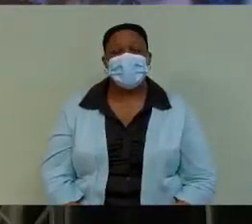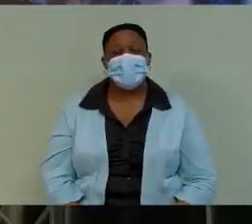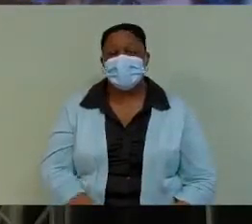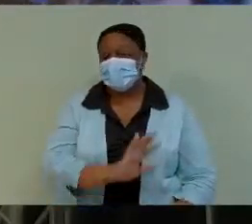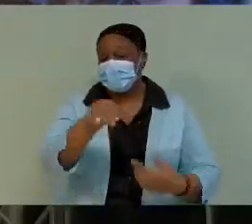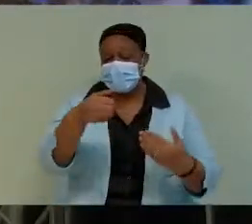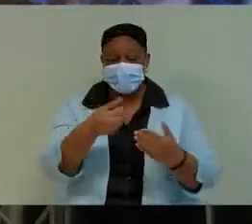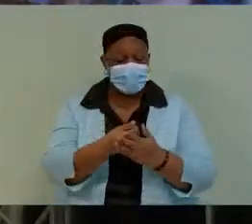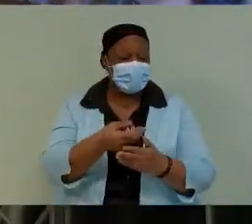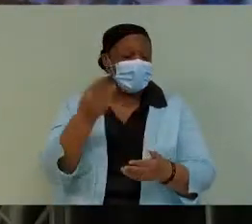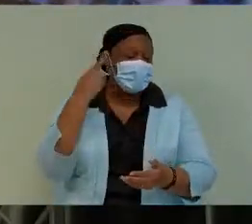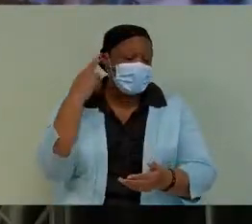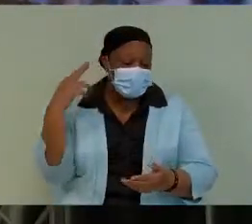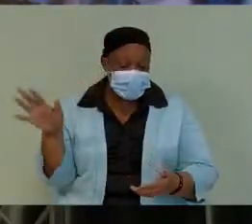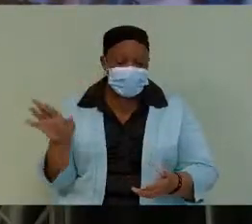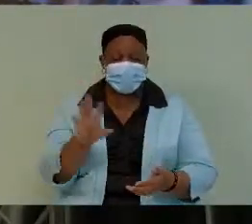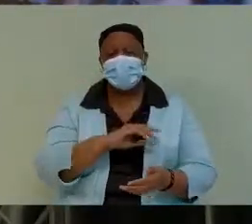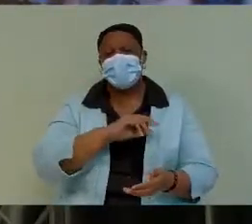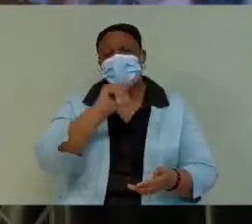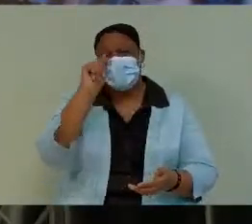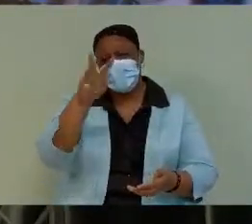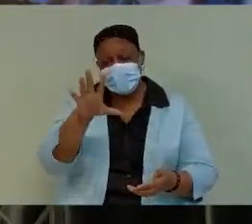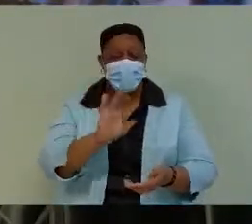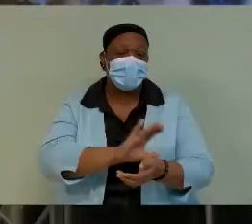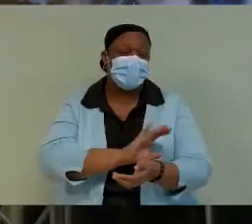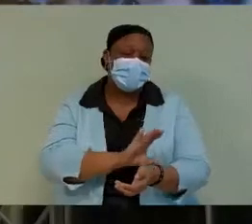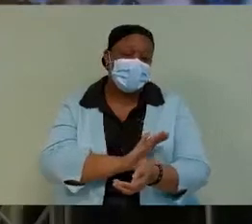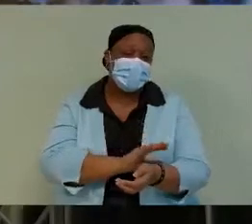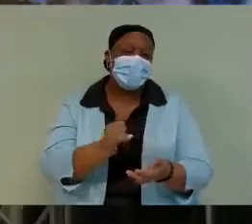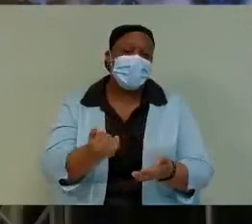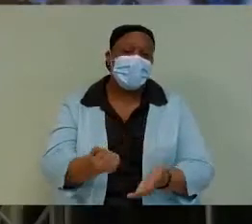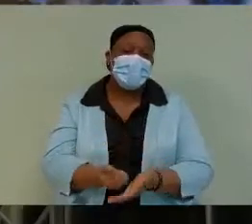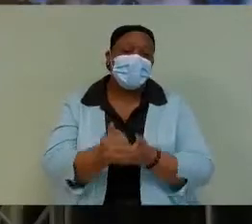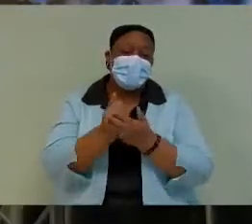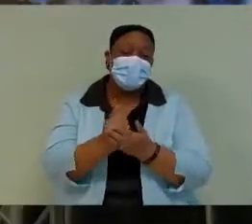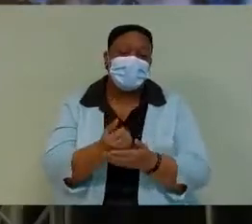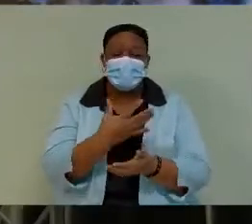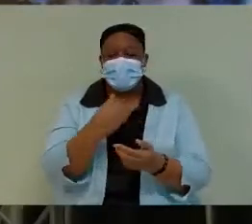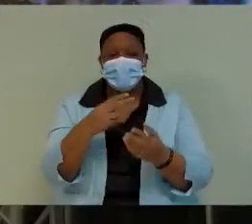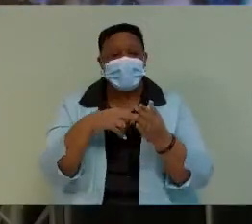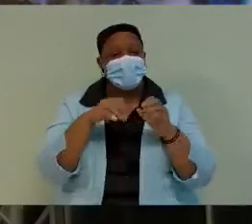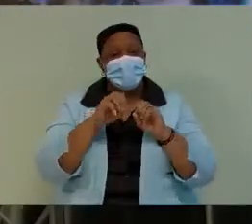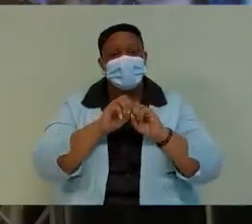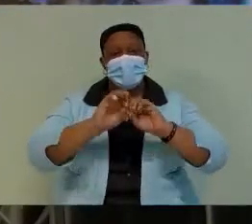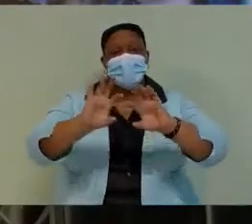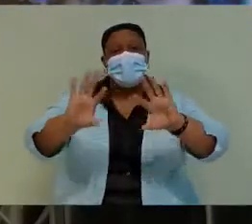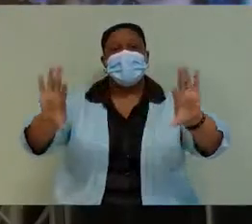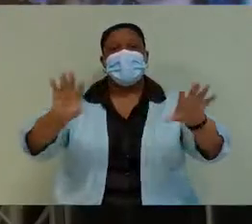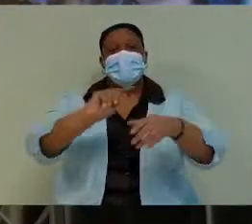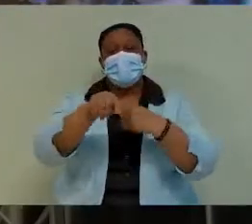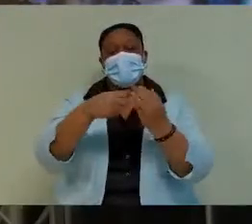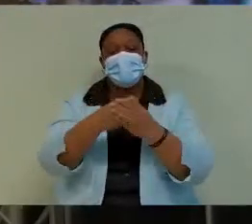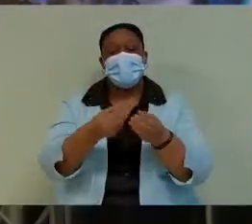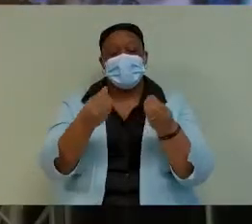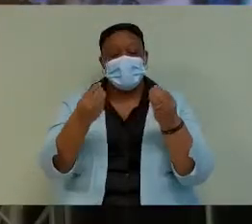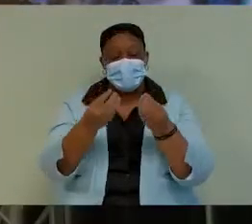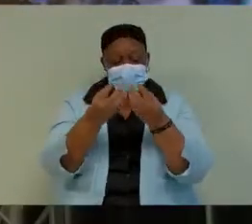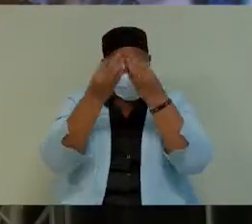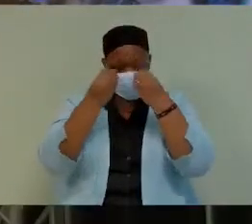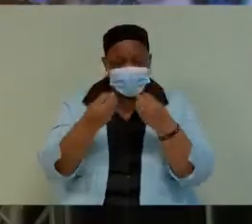continuing to partner with us here at the NEOC in providing information about the COVID-19